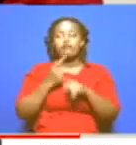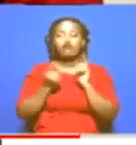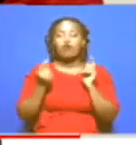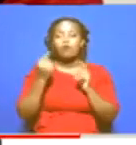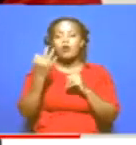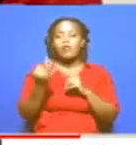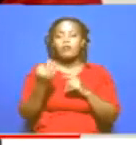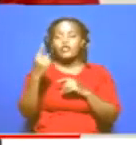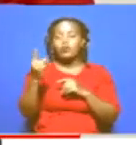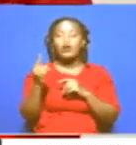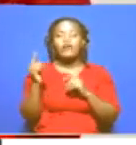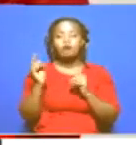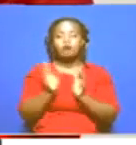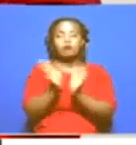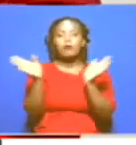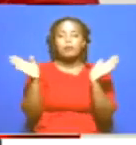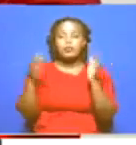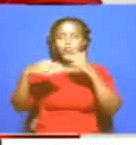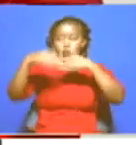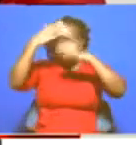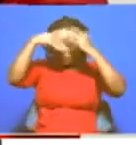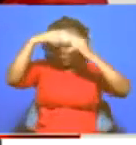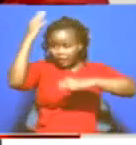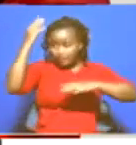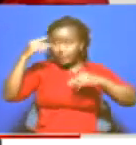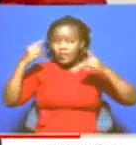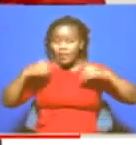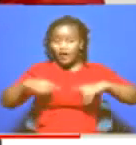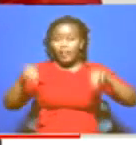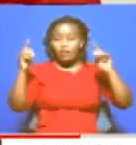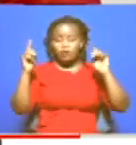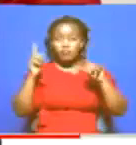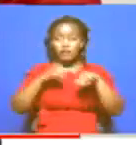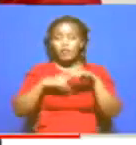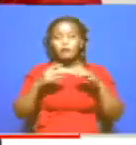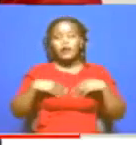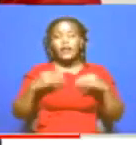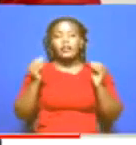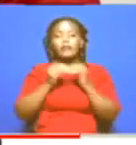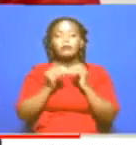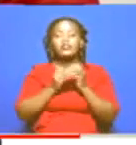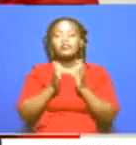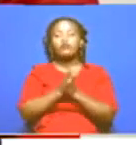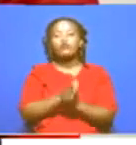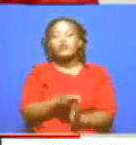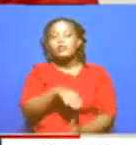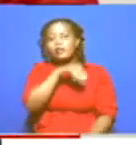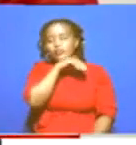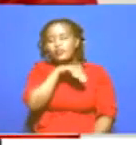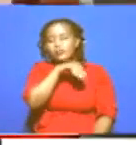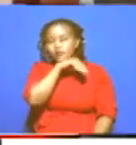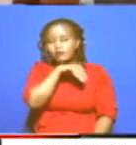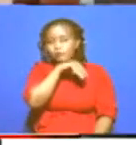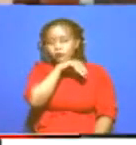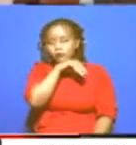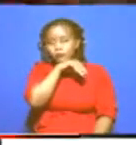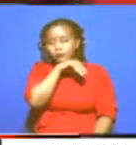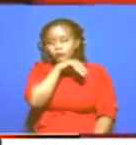the move during a meeting with Raila at Jaramogi Oginga Odinga Foundation. Here is that story.